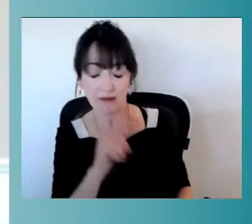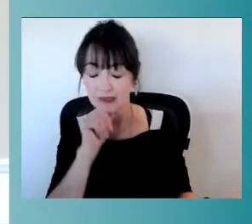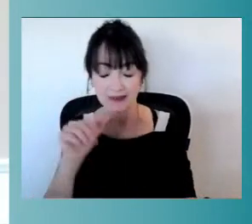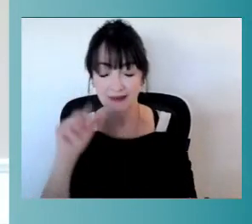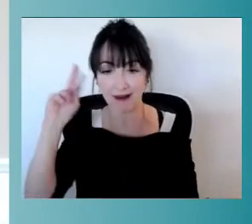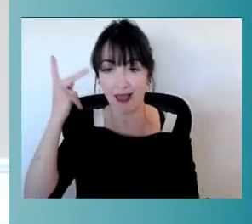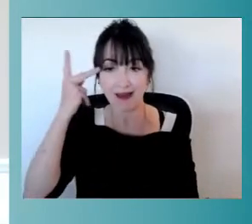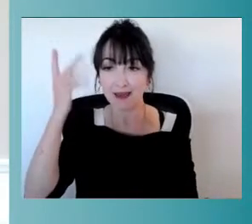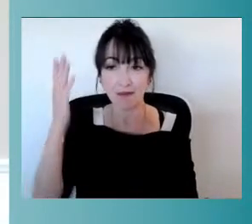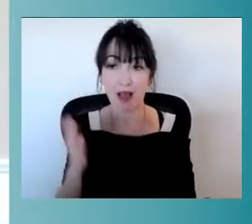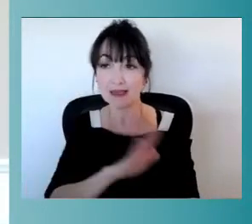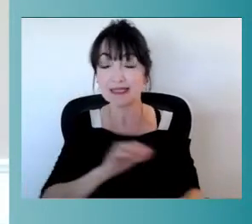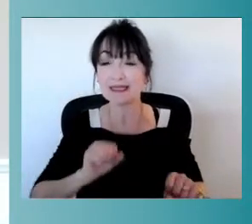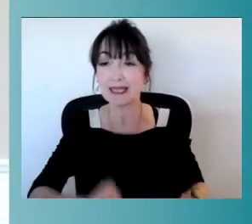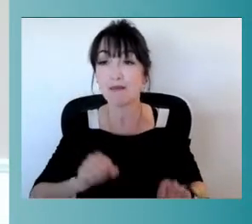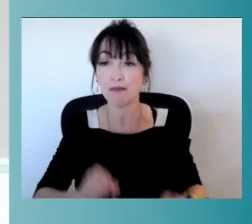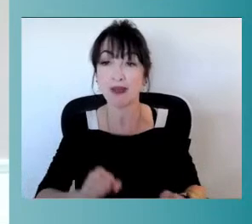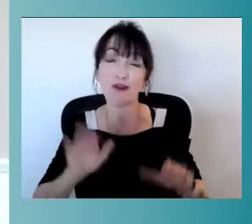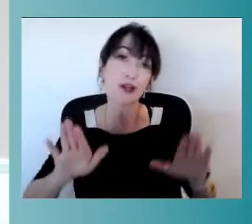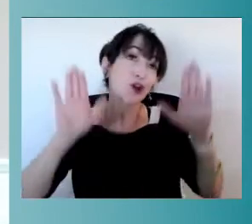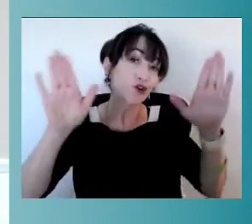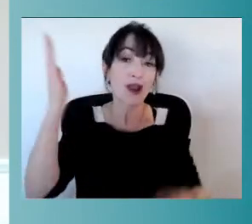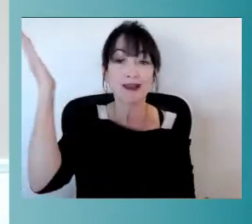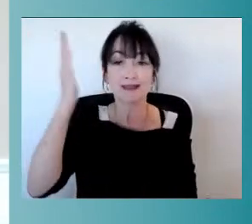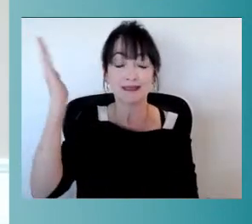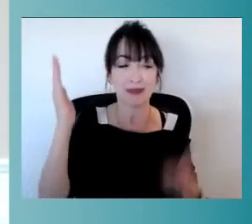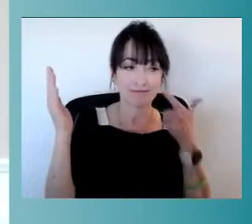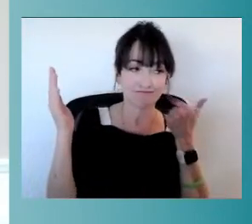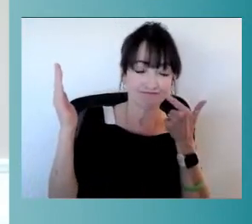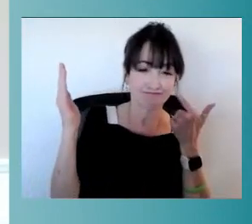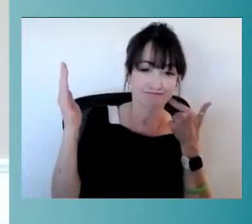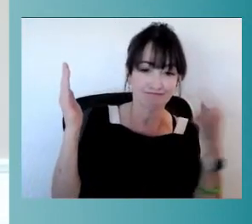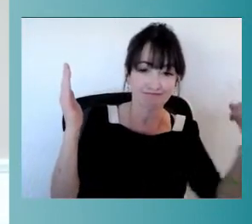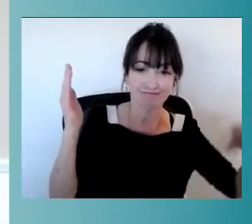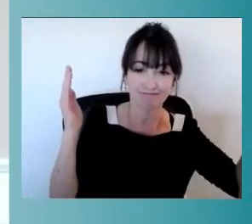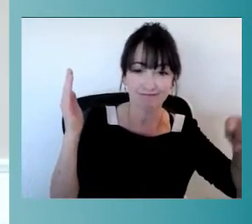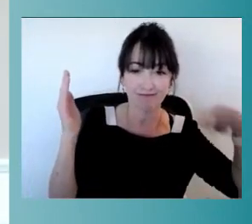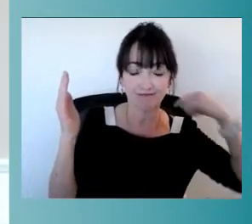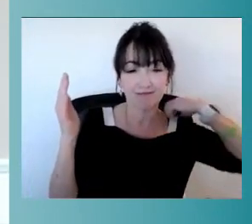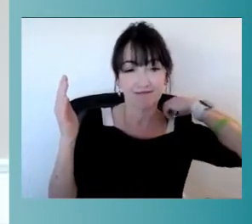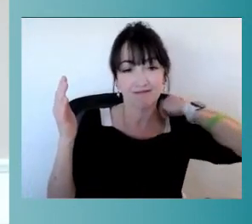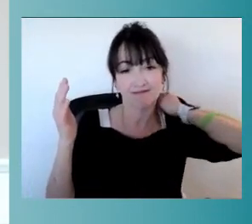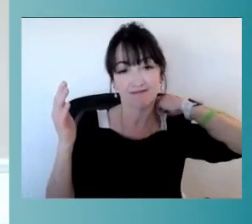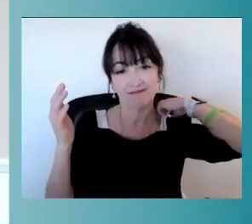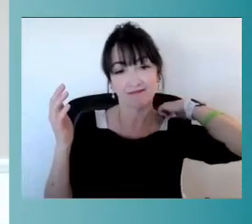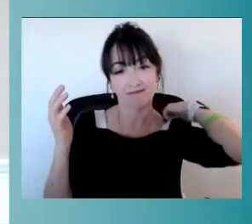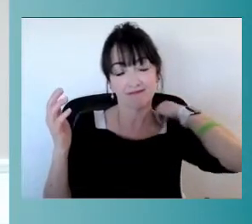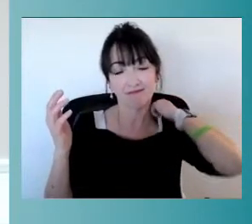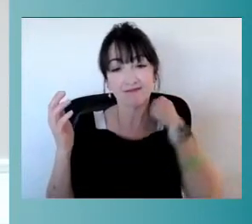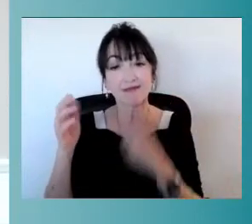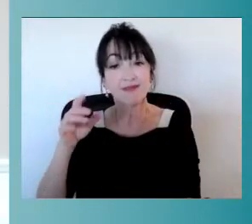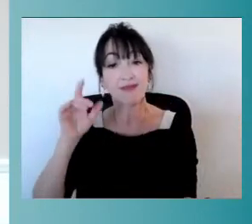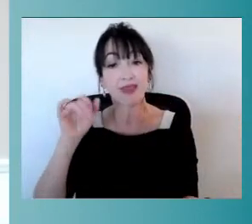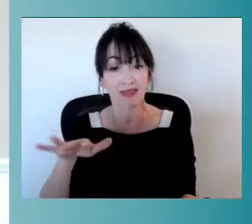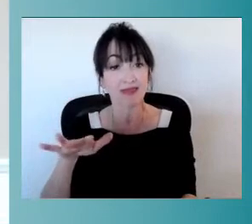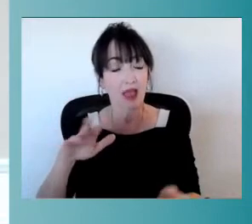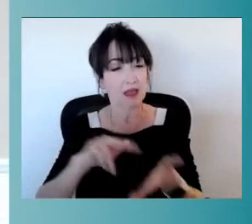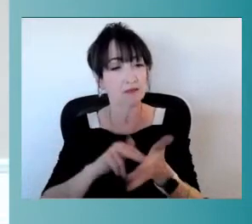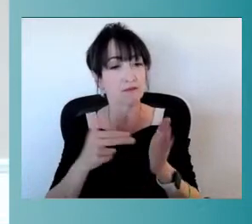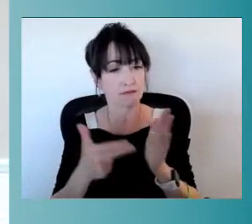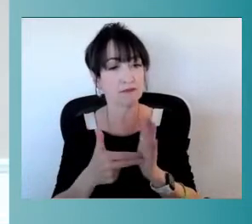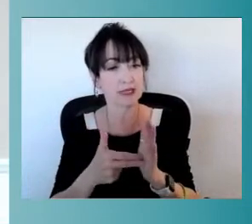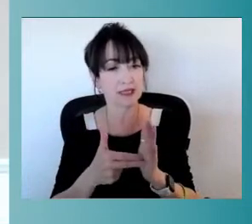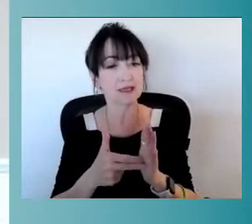give a great speech. Oh, come on. It is about putting a 10